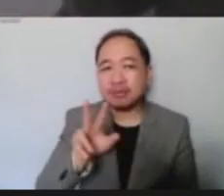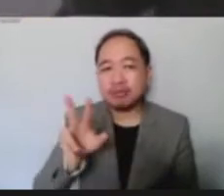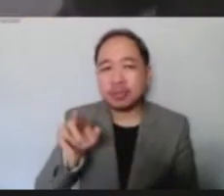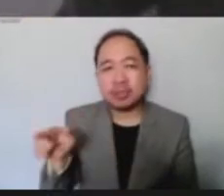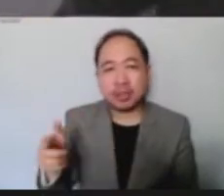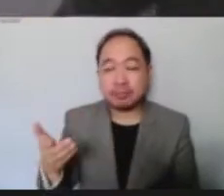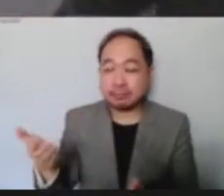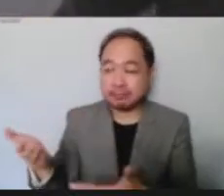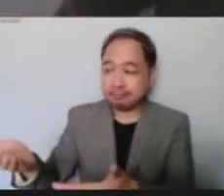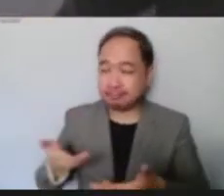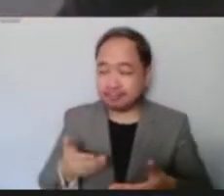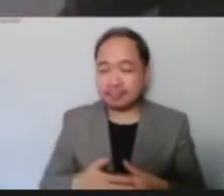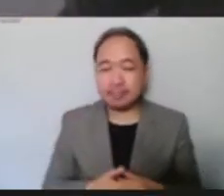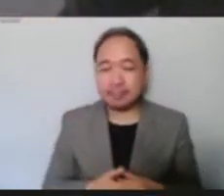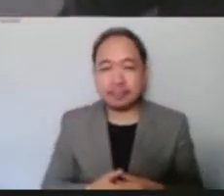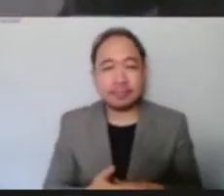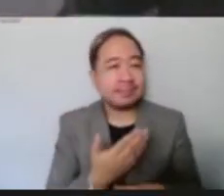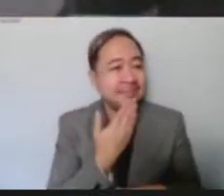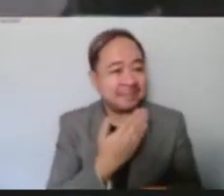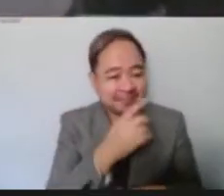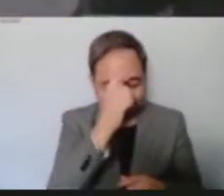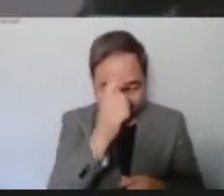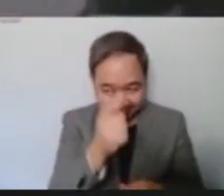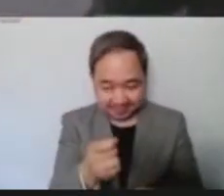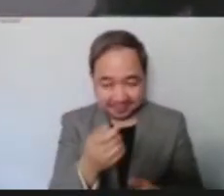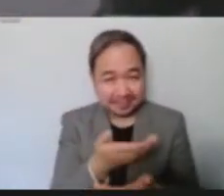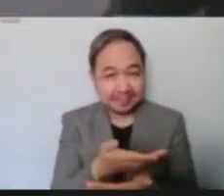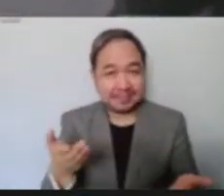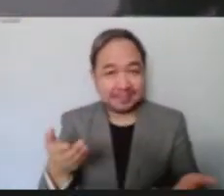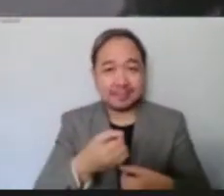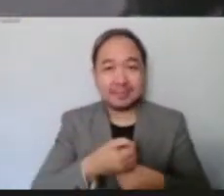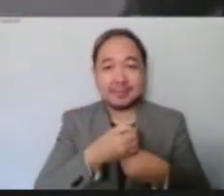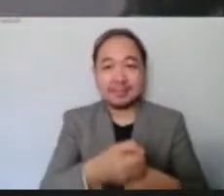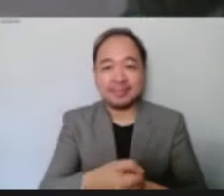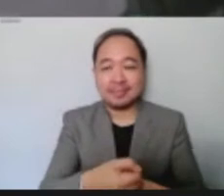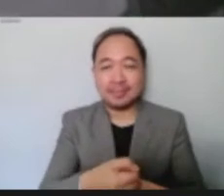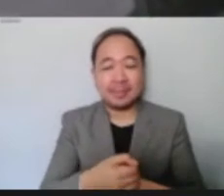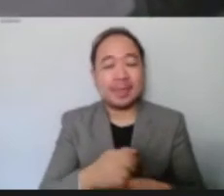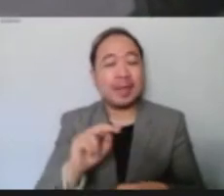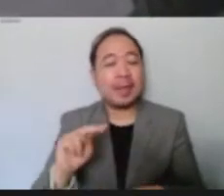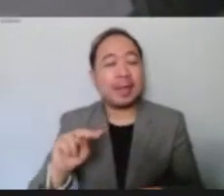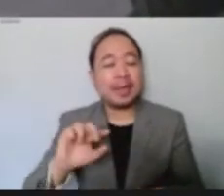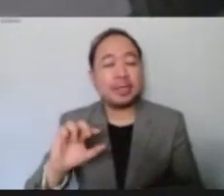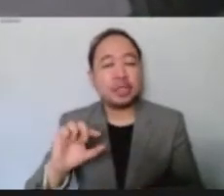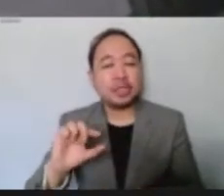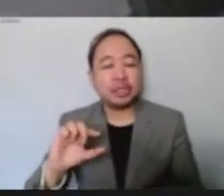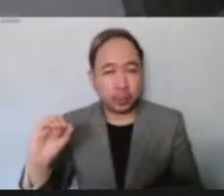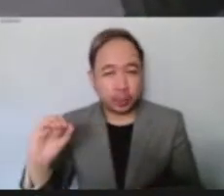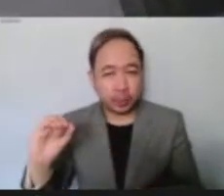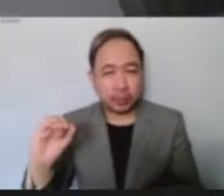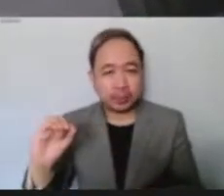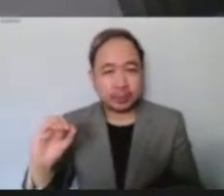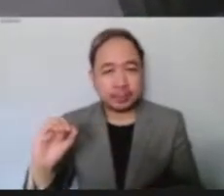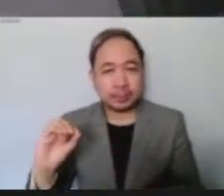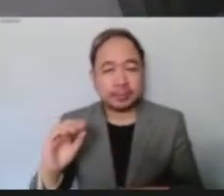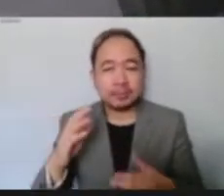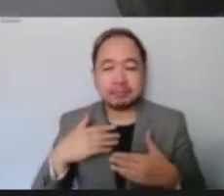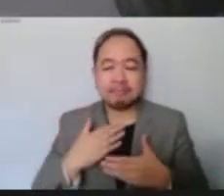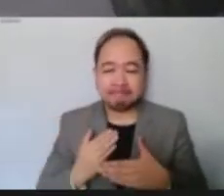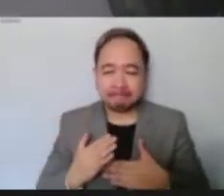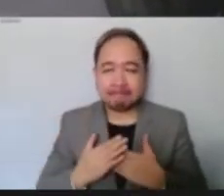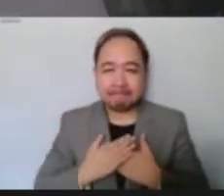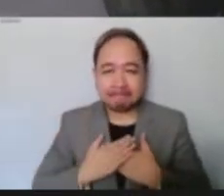thank you madam chair excellencies distinguished delegates representatives of non-governmental organizations it is with great